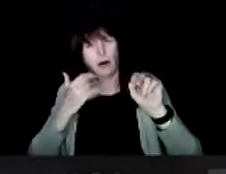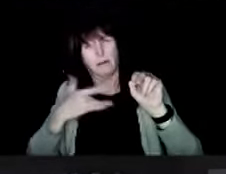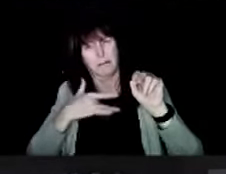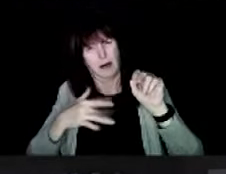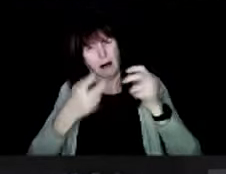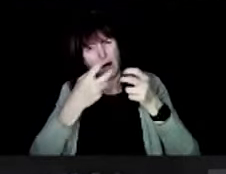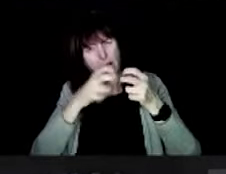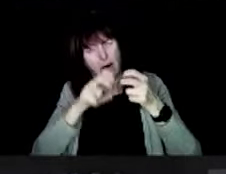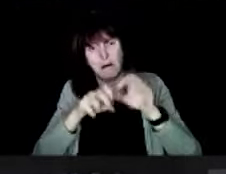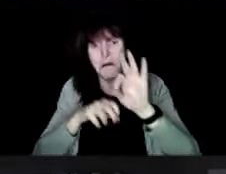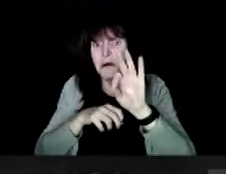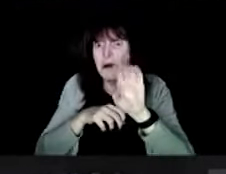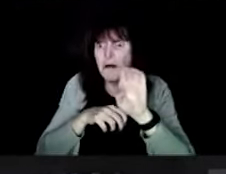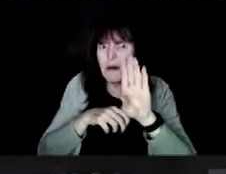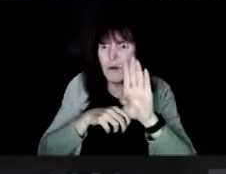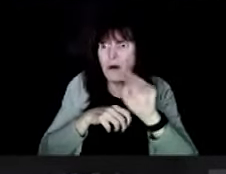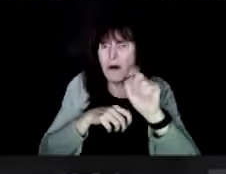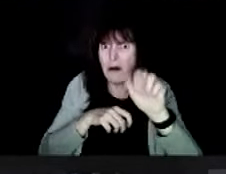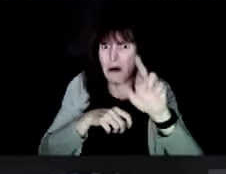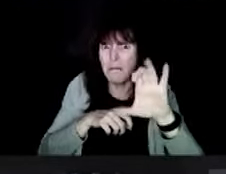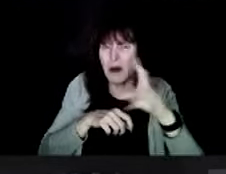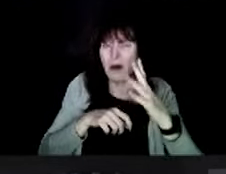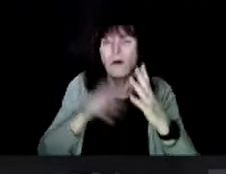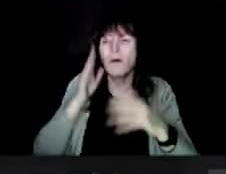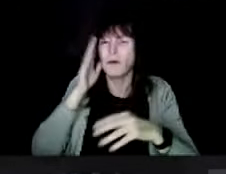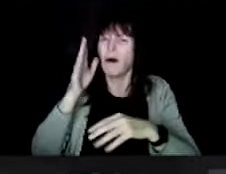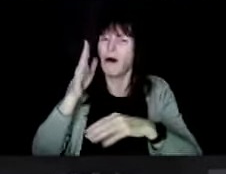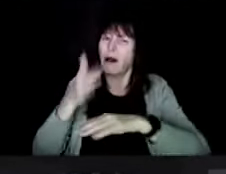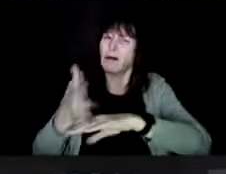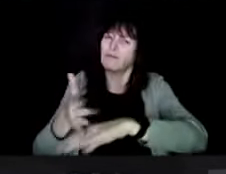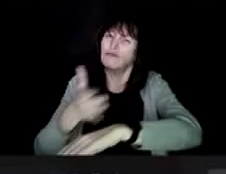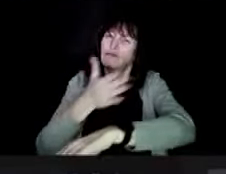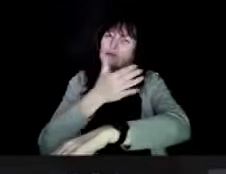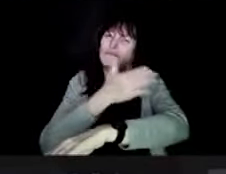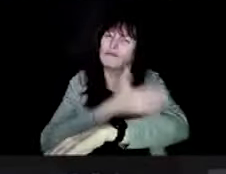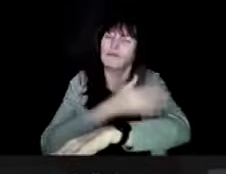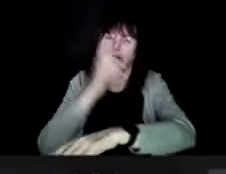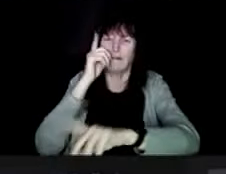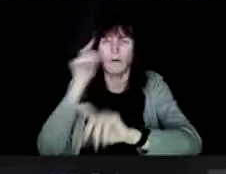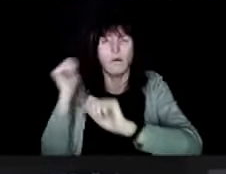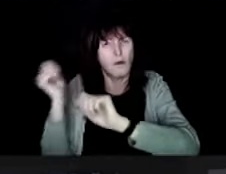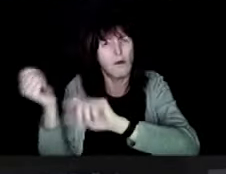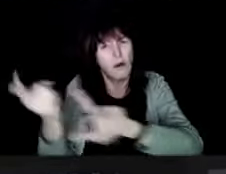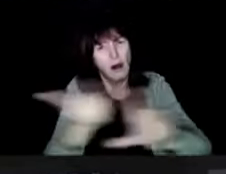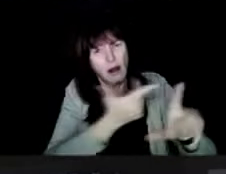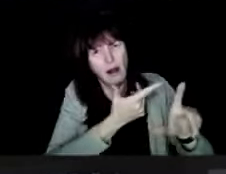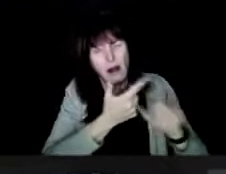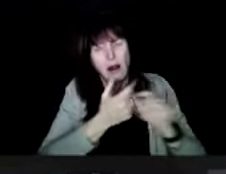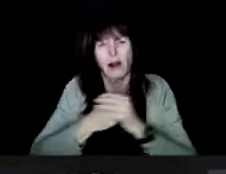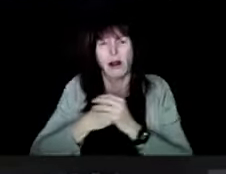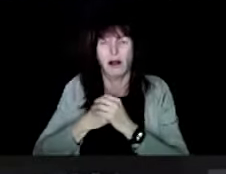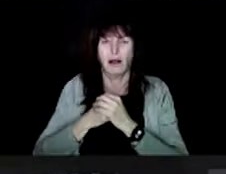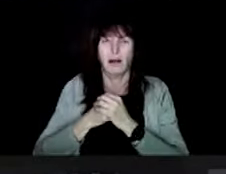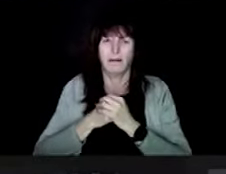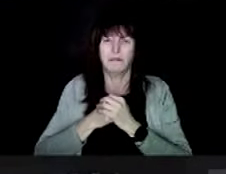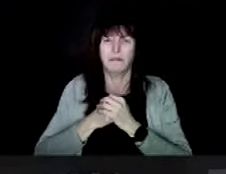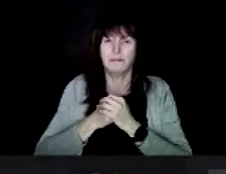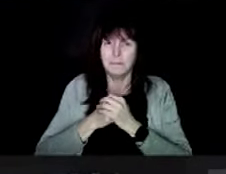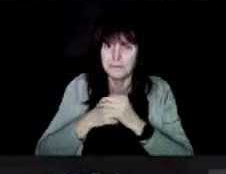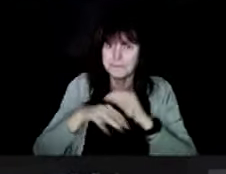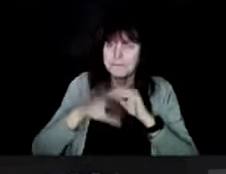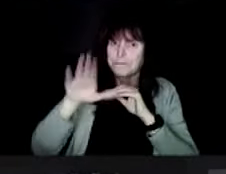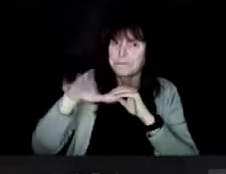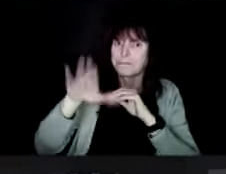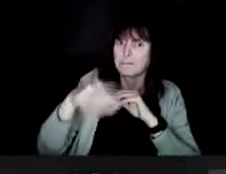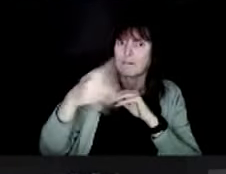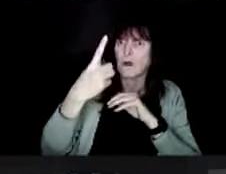us. One important way to blunt the impact of Omicron is through vaccination. La vaccination est un